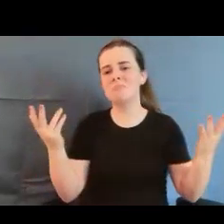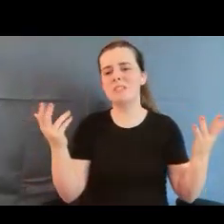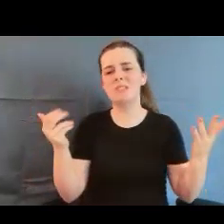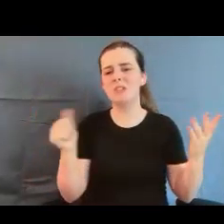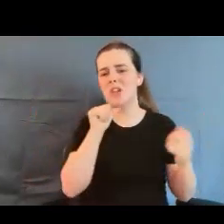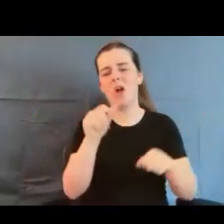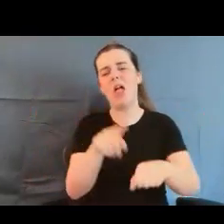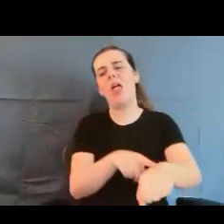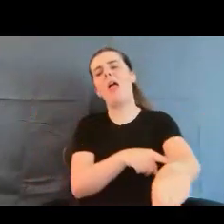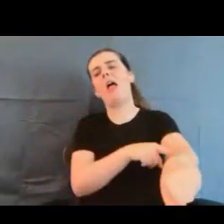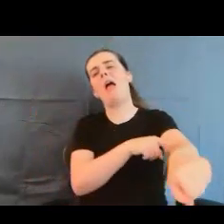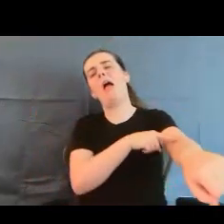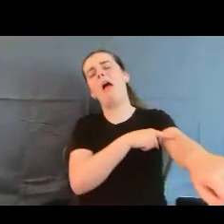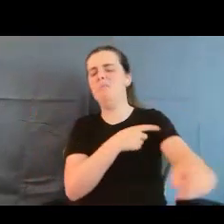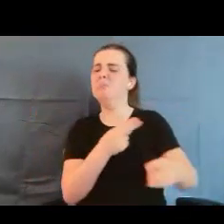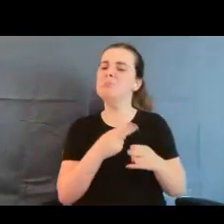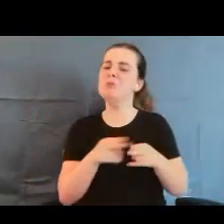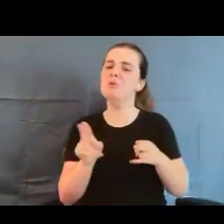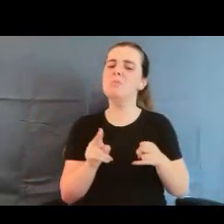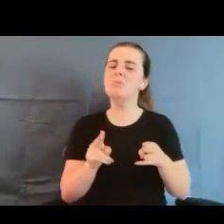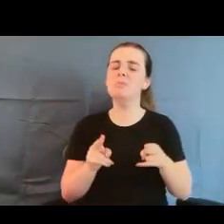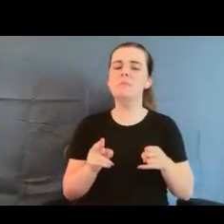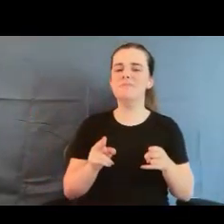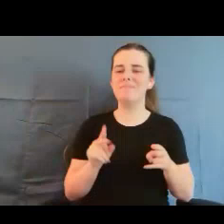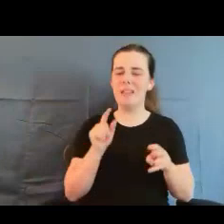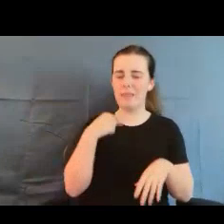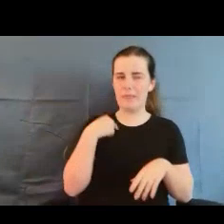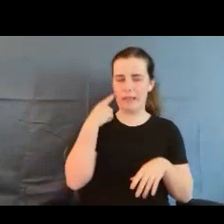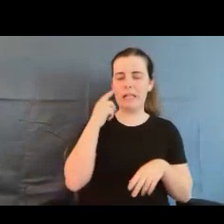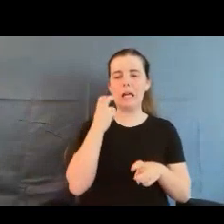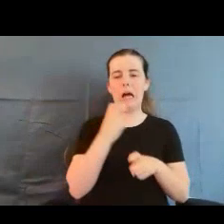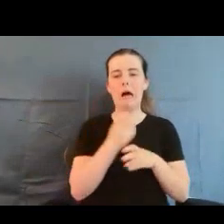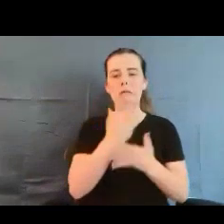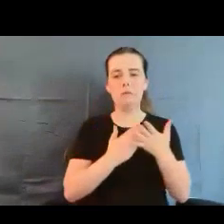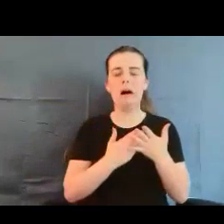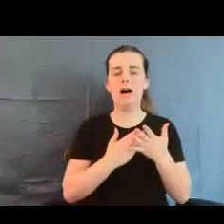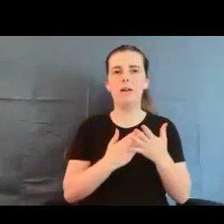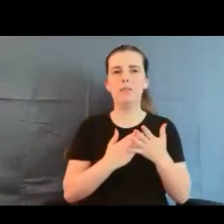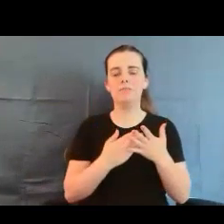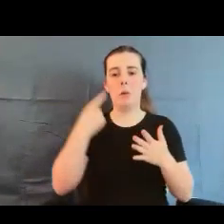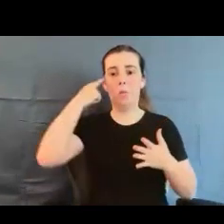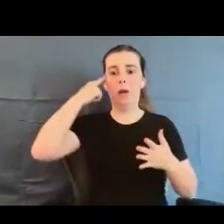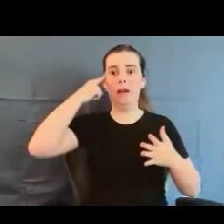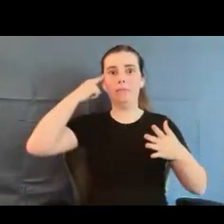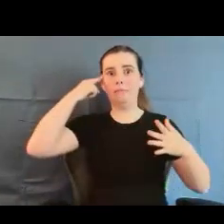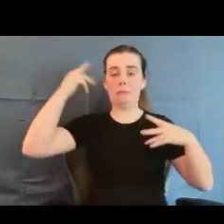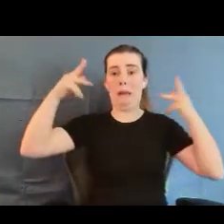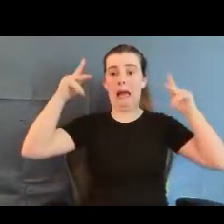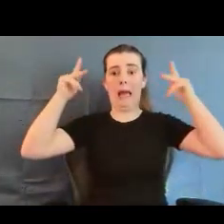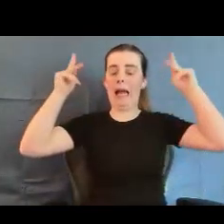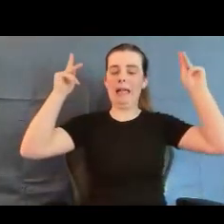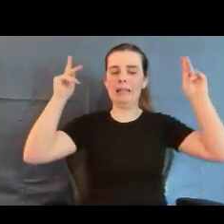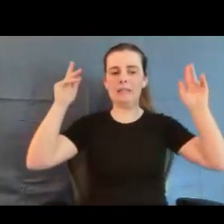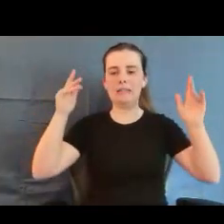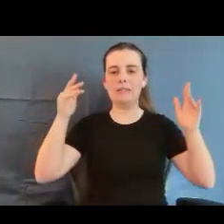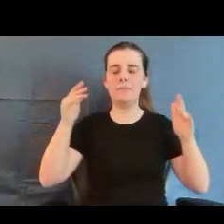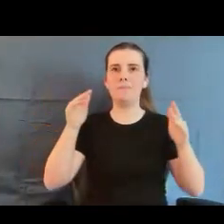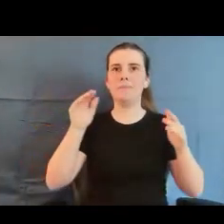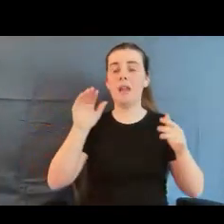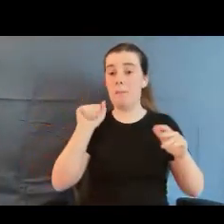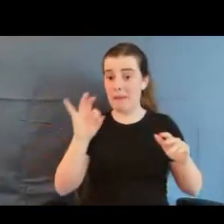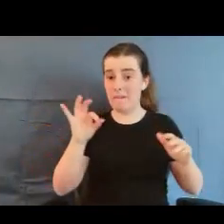short. So that's a hard part. I think people can get psyched out about before they get there. The American Fork Canyon low point, I do think